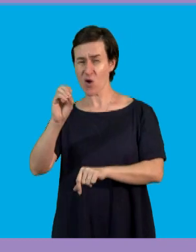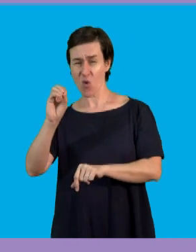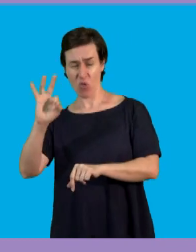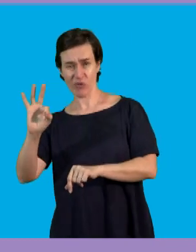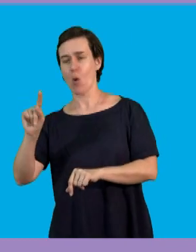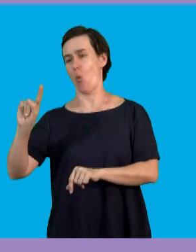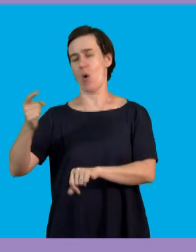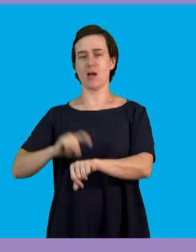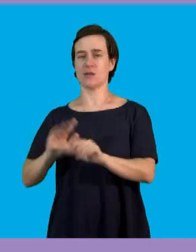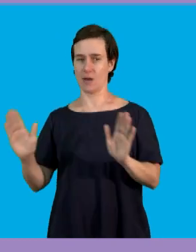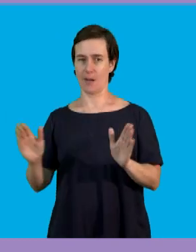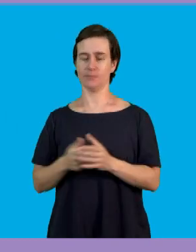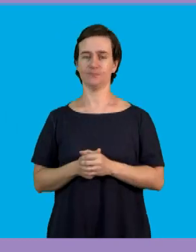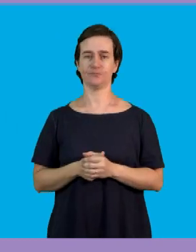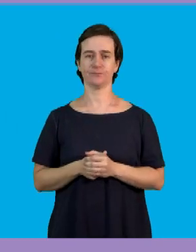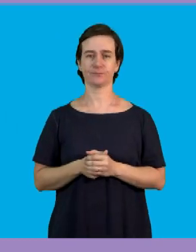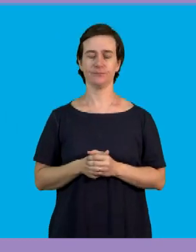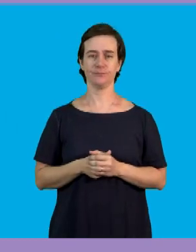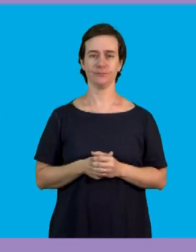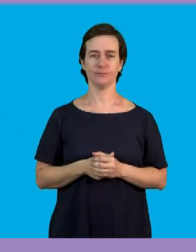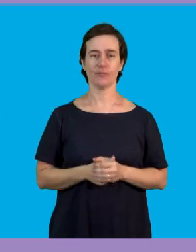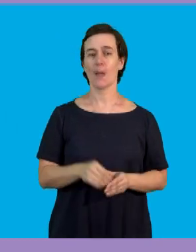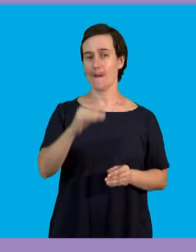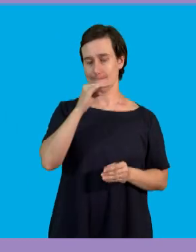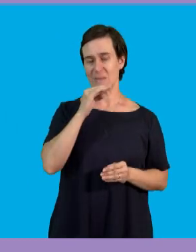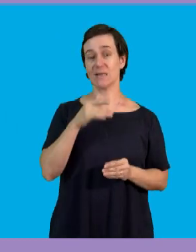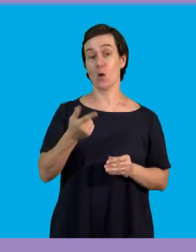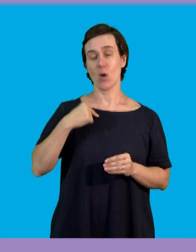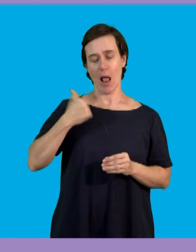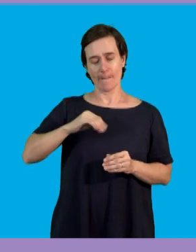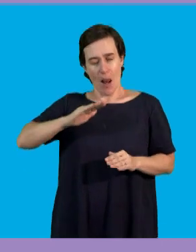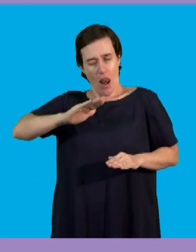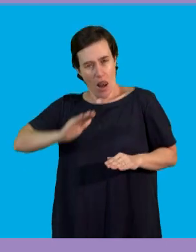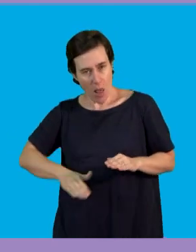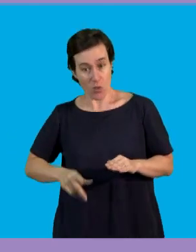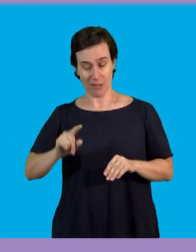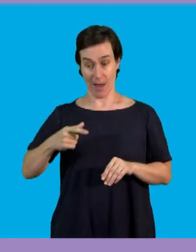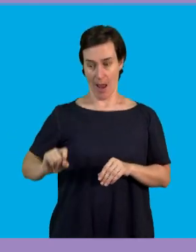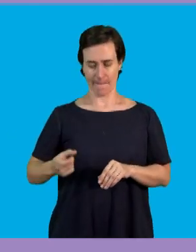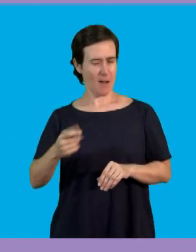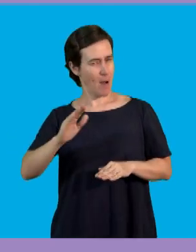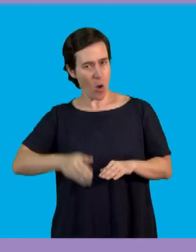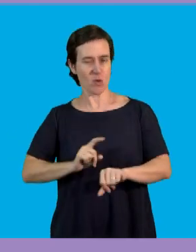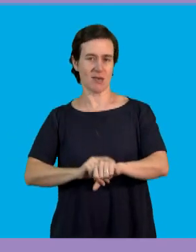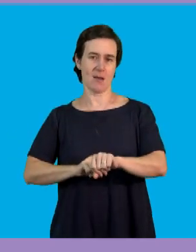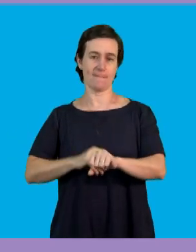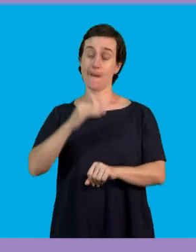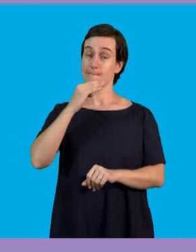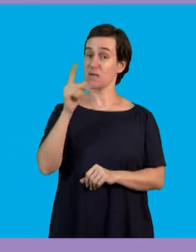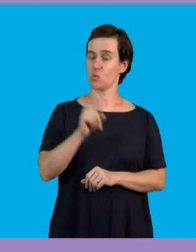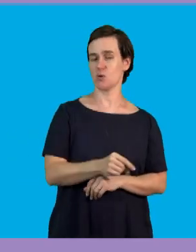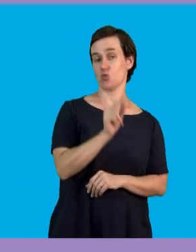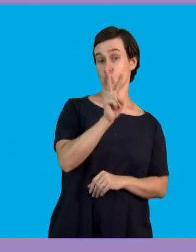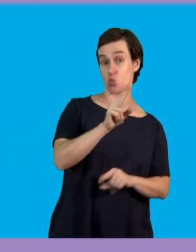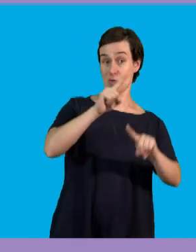103 appearing once. We are looking for the lowest frequency. So we are going to take only the 2